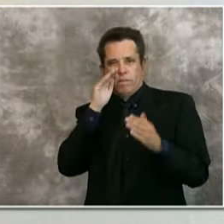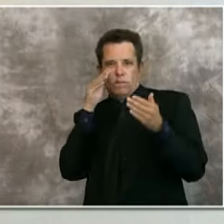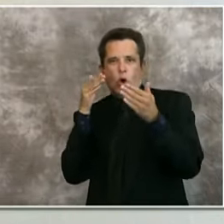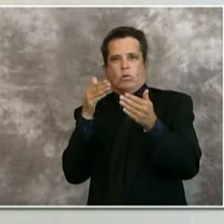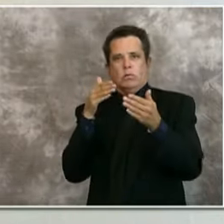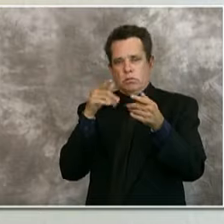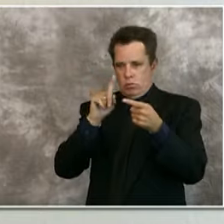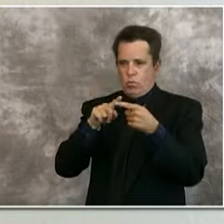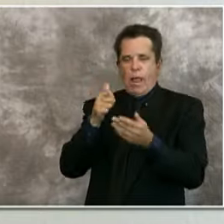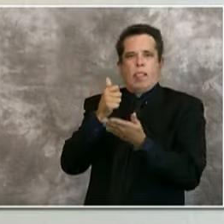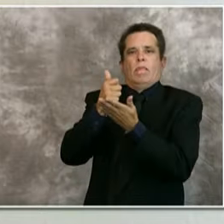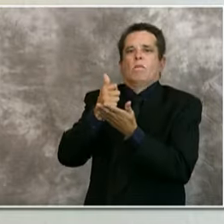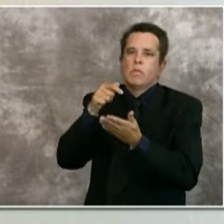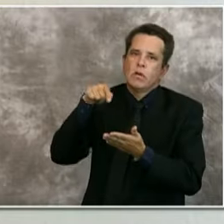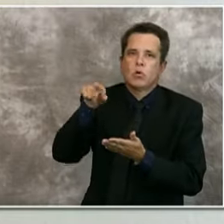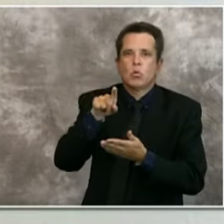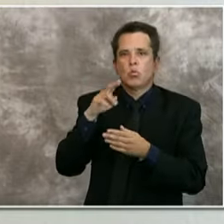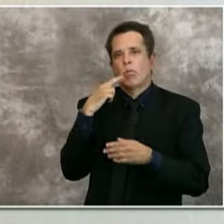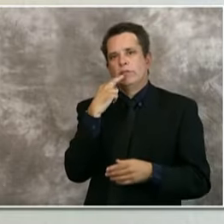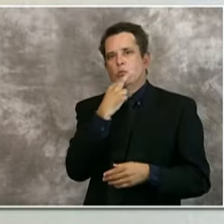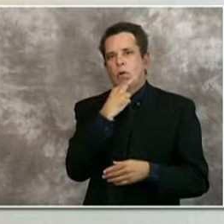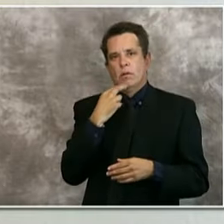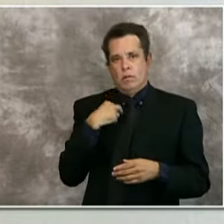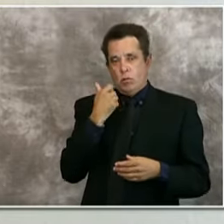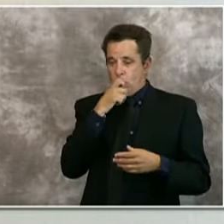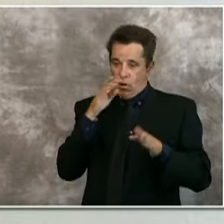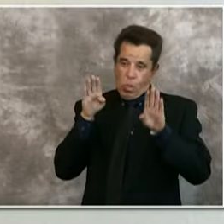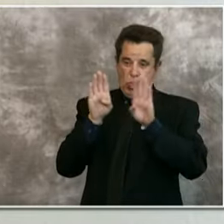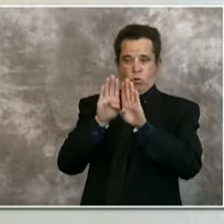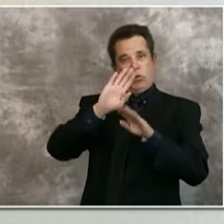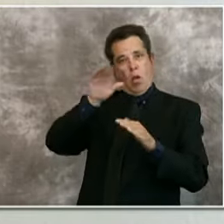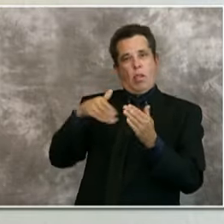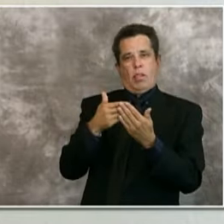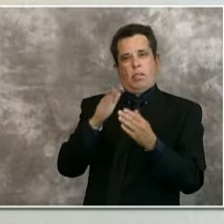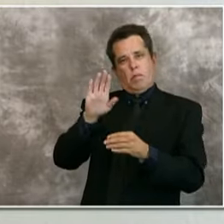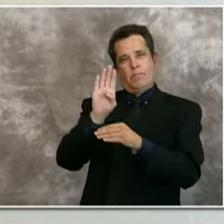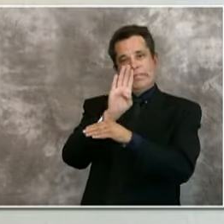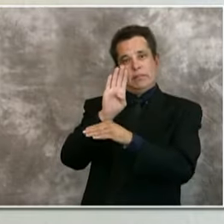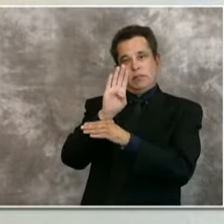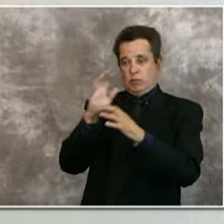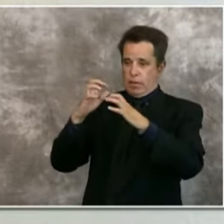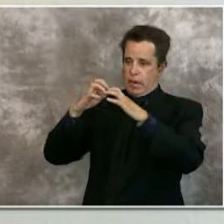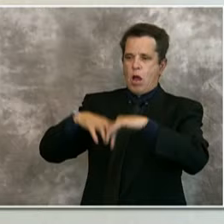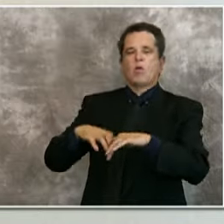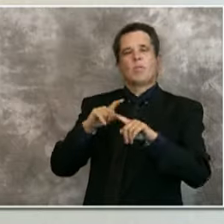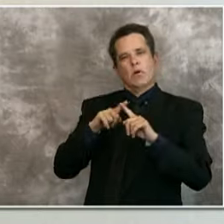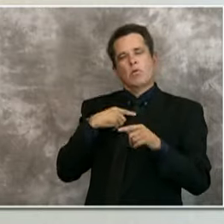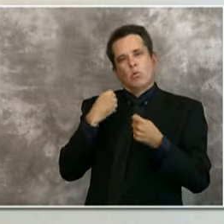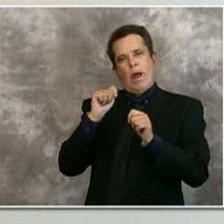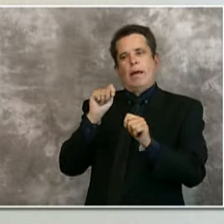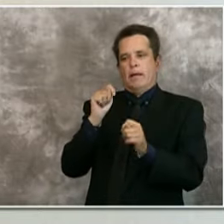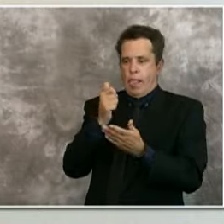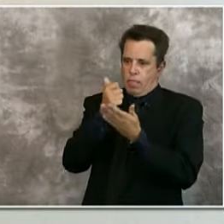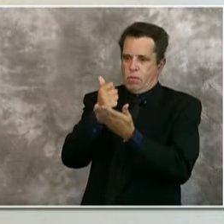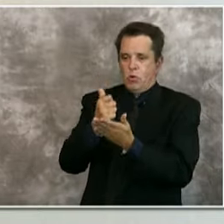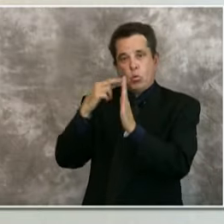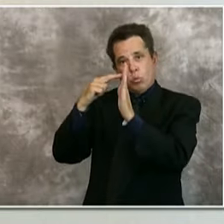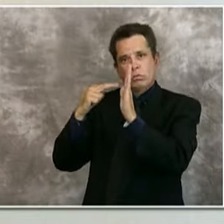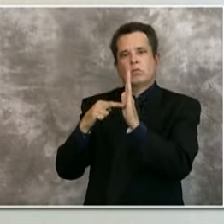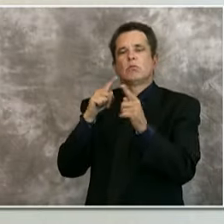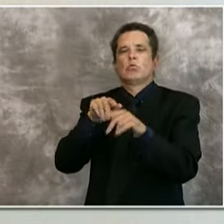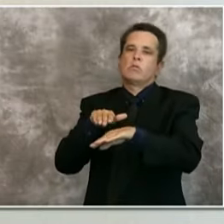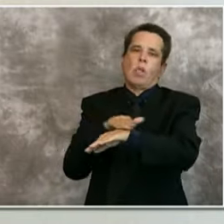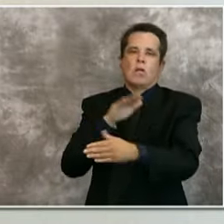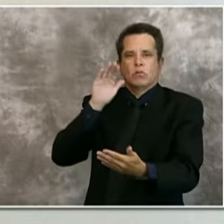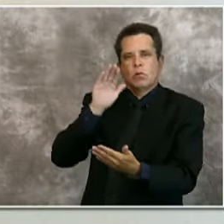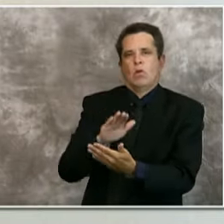effort to not shut down an entire industry, but take action that we believe will help us slow the spread.